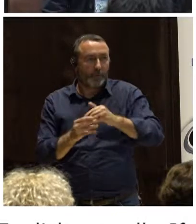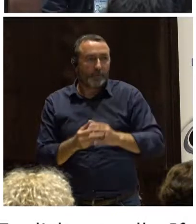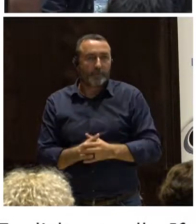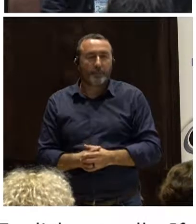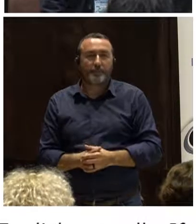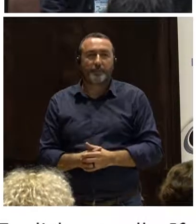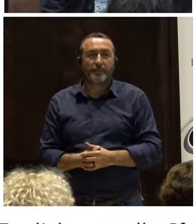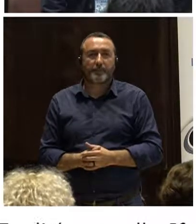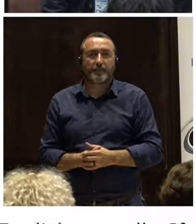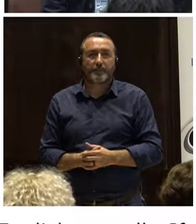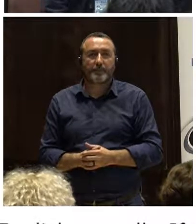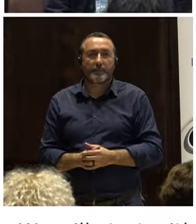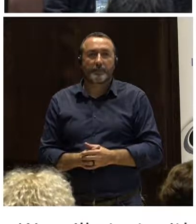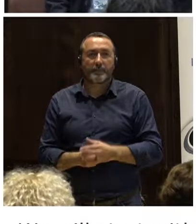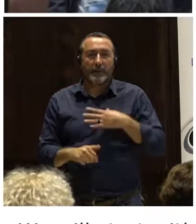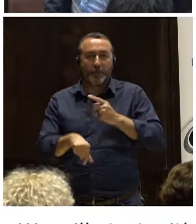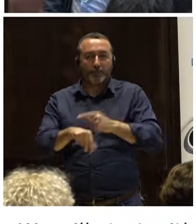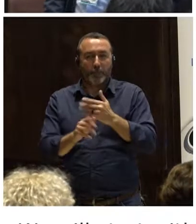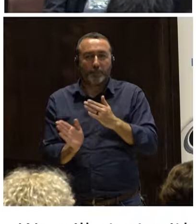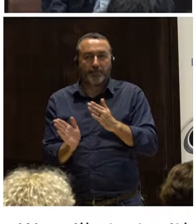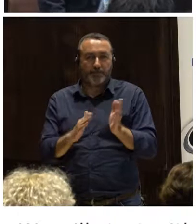late, as you know. So